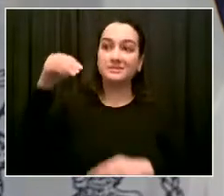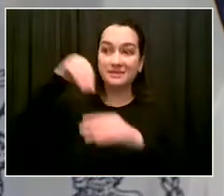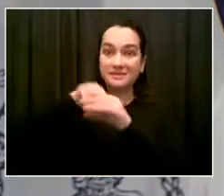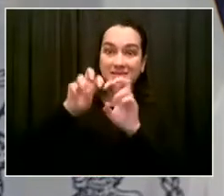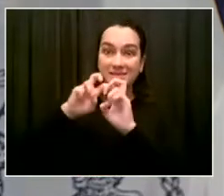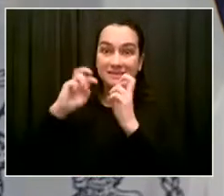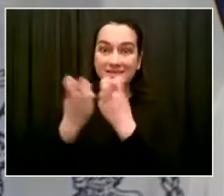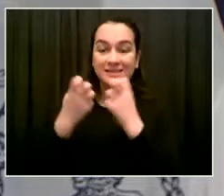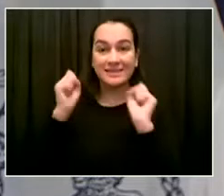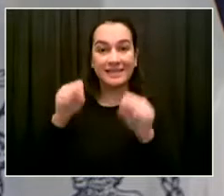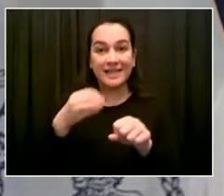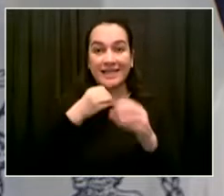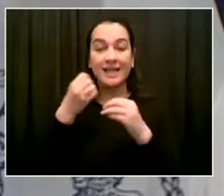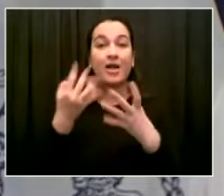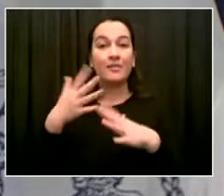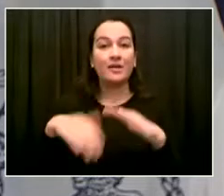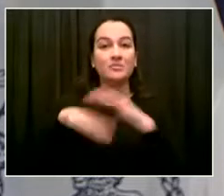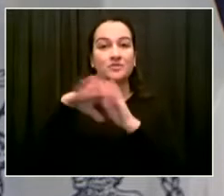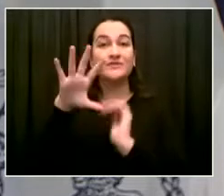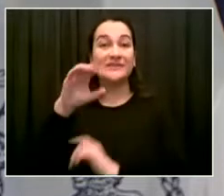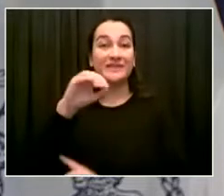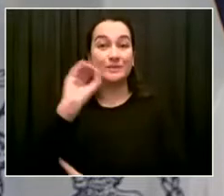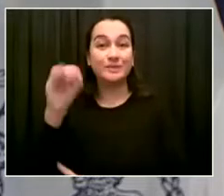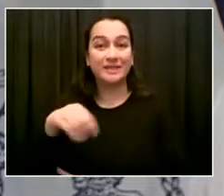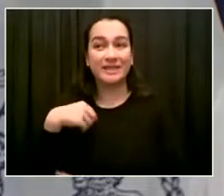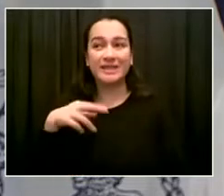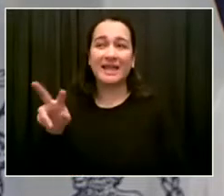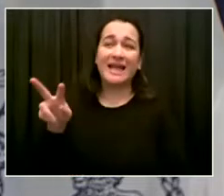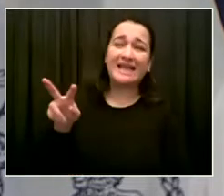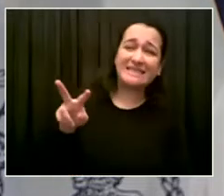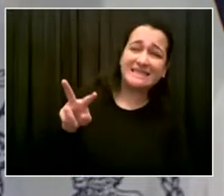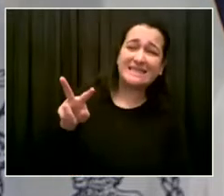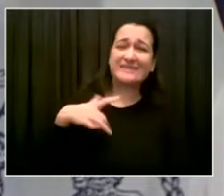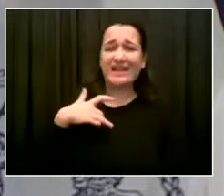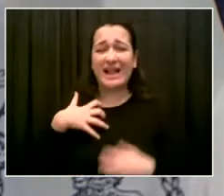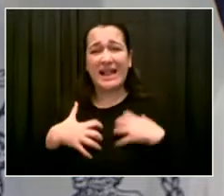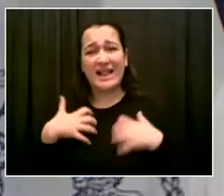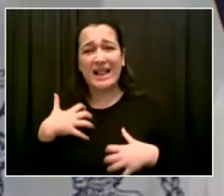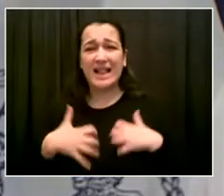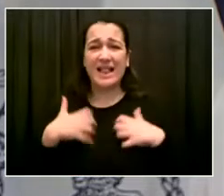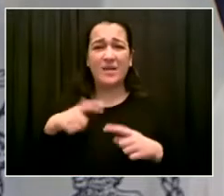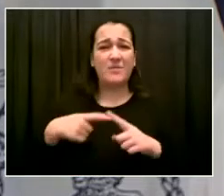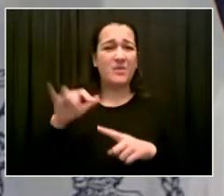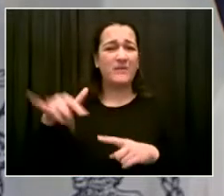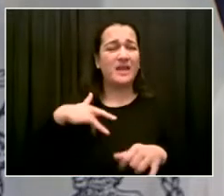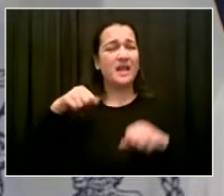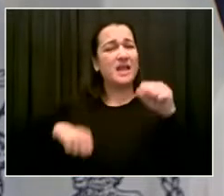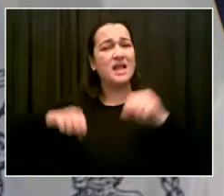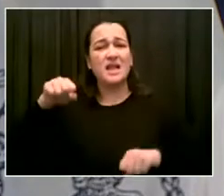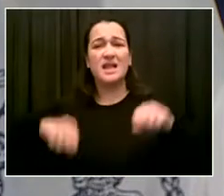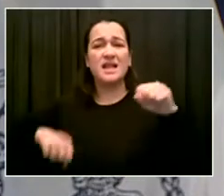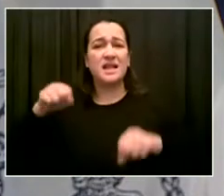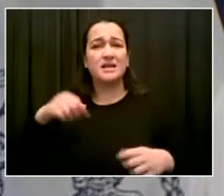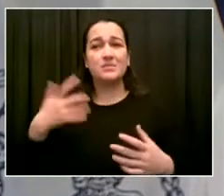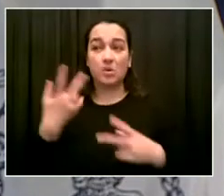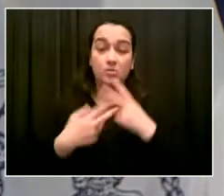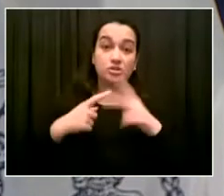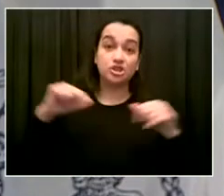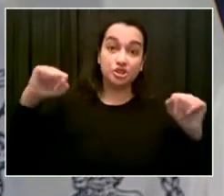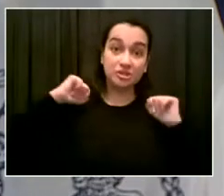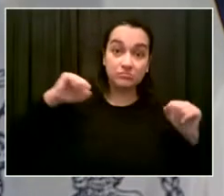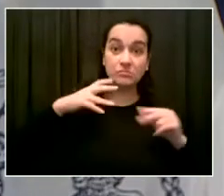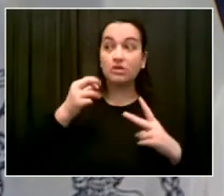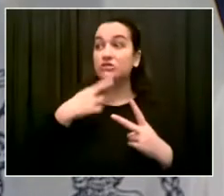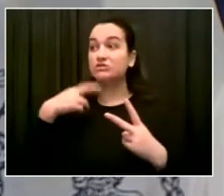think in all of these cases, we want to watch what the data is telling us. We want to see what Test and Trace is